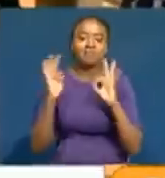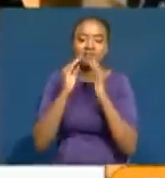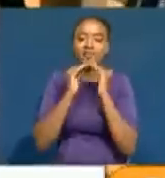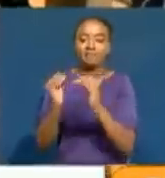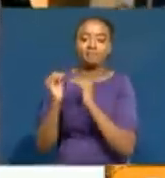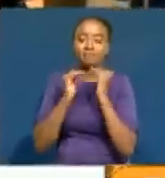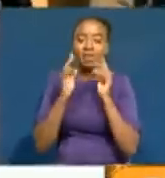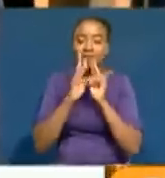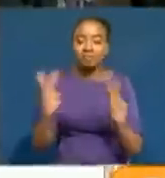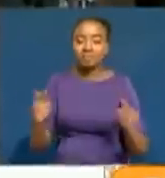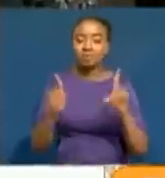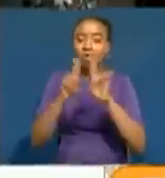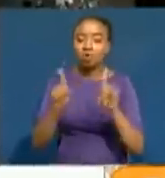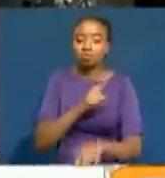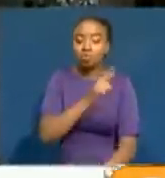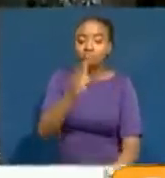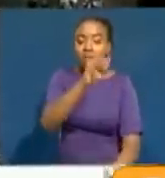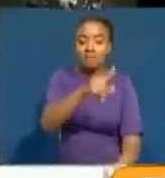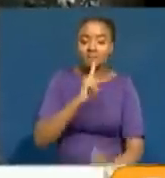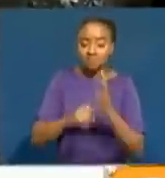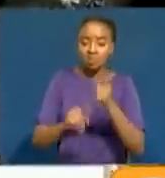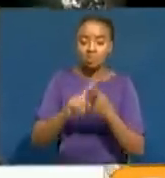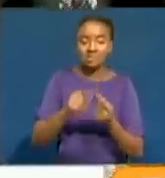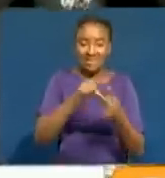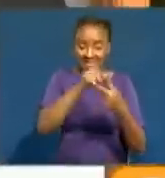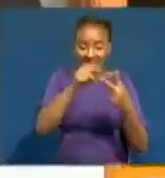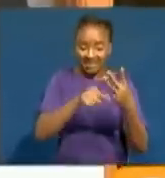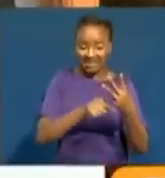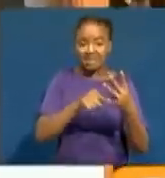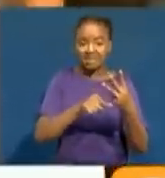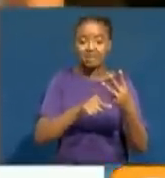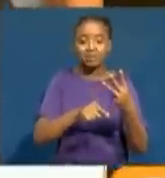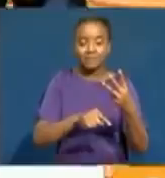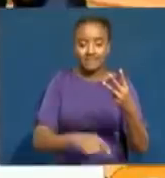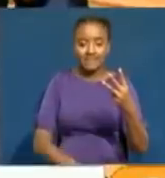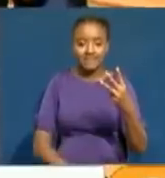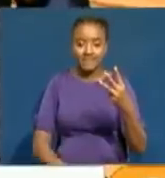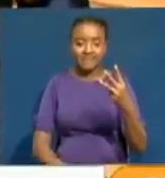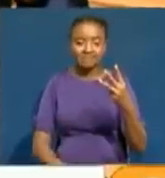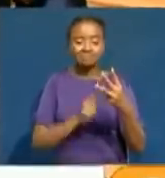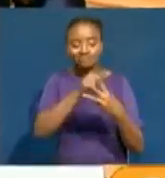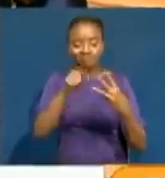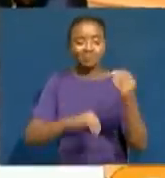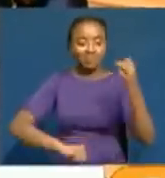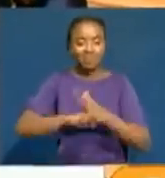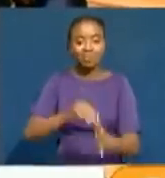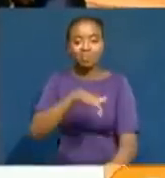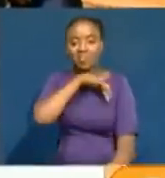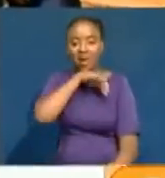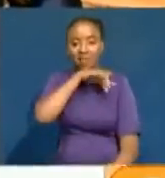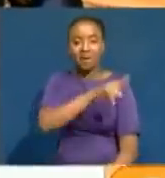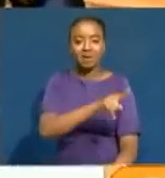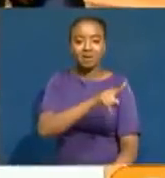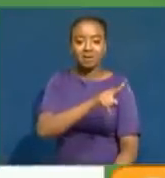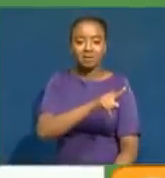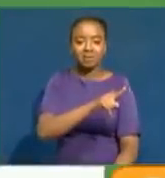succession contest, the MPs claim Matiang'i, Mucheru, and their defense colleague Eugene Wamalwa support ODM leader Raila